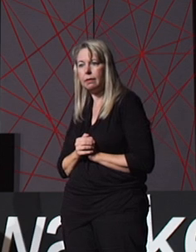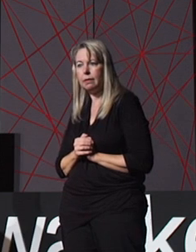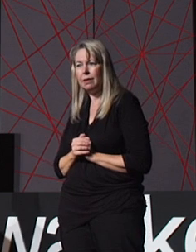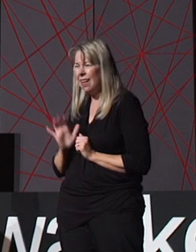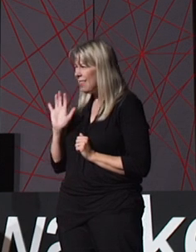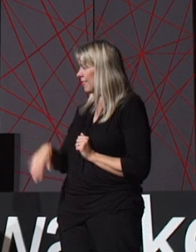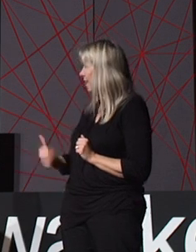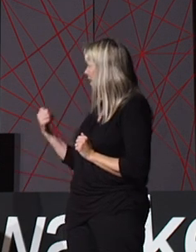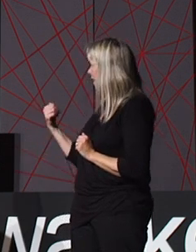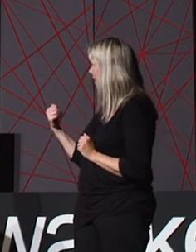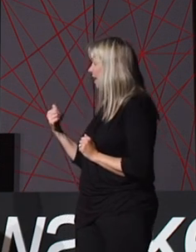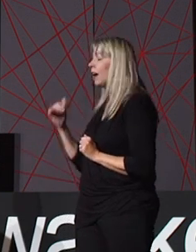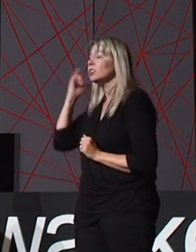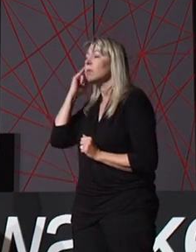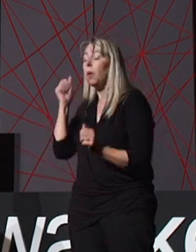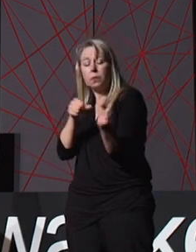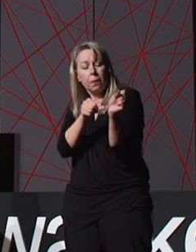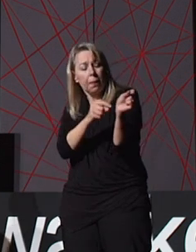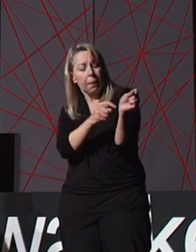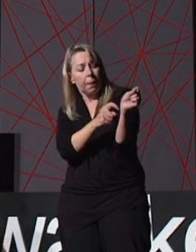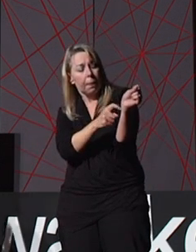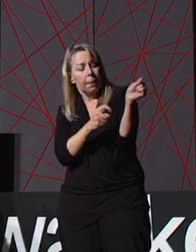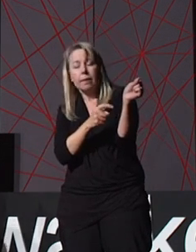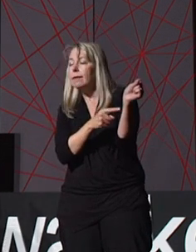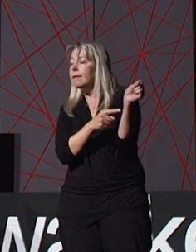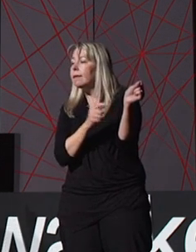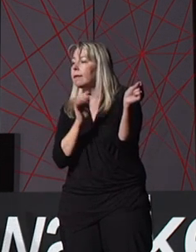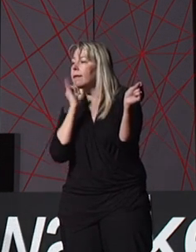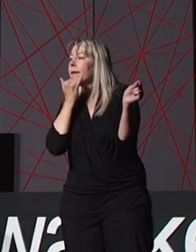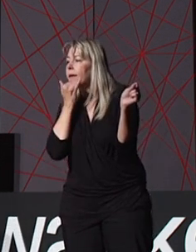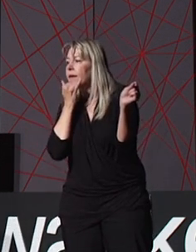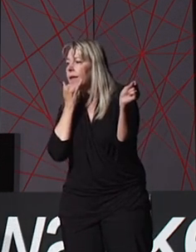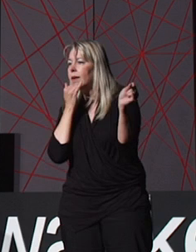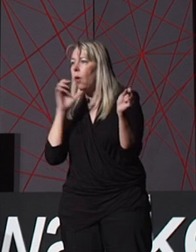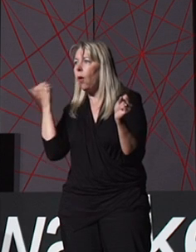if you got a little scratch infection and infection or some other disease,